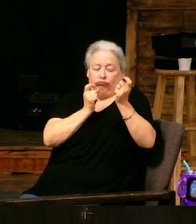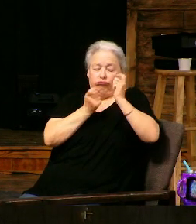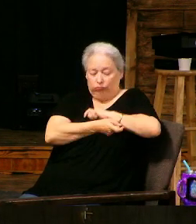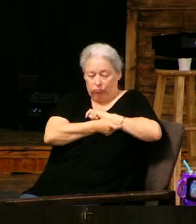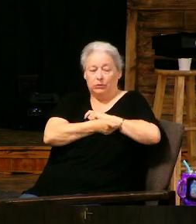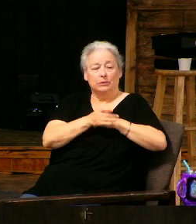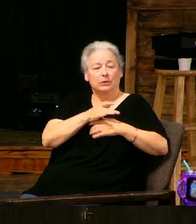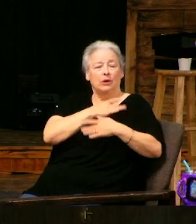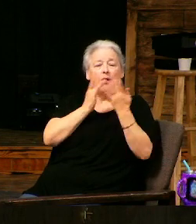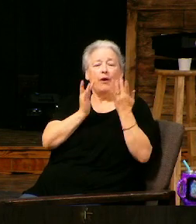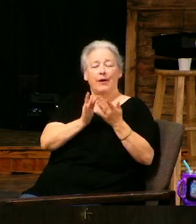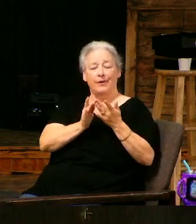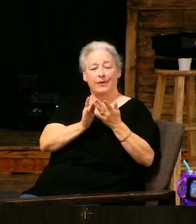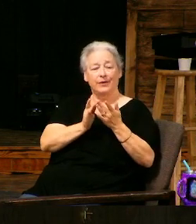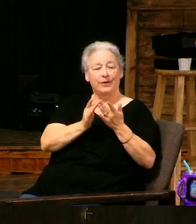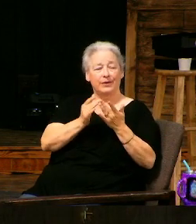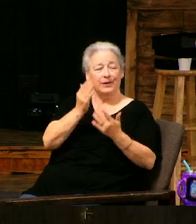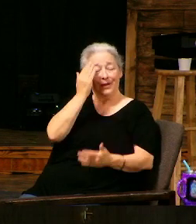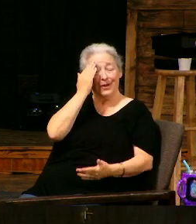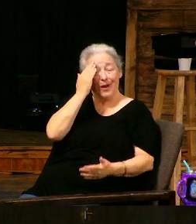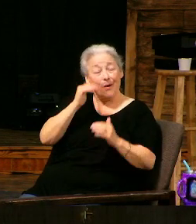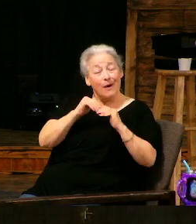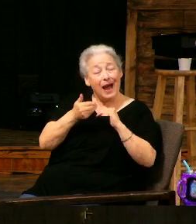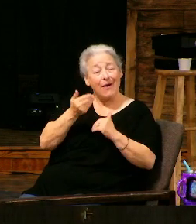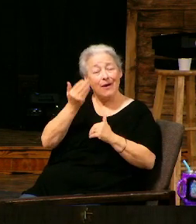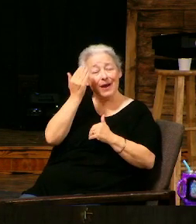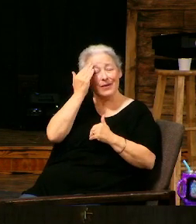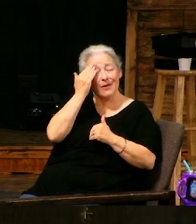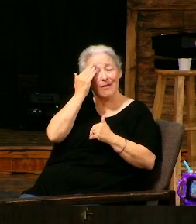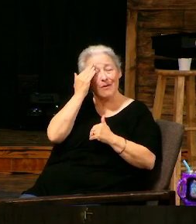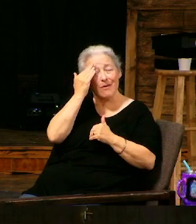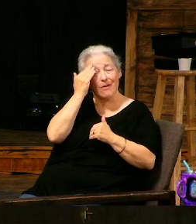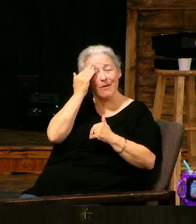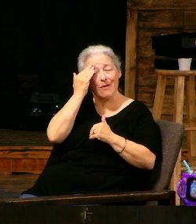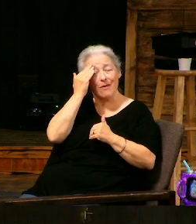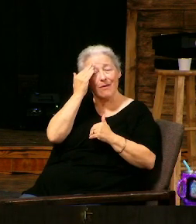Do you know how I know what condition my heart is in?